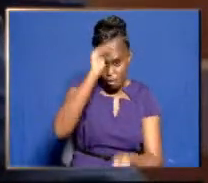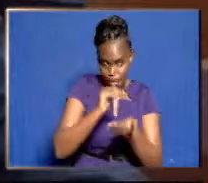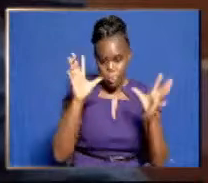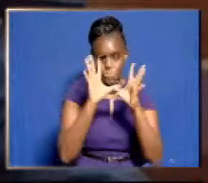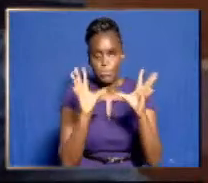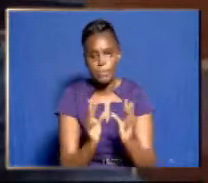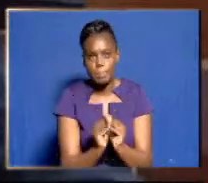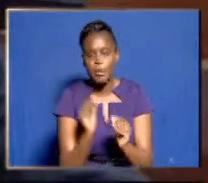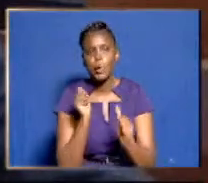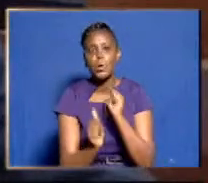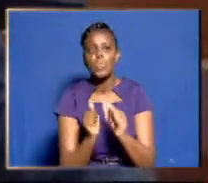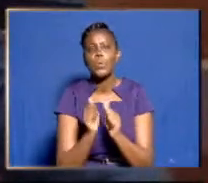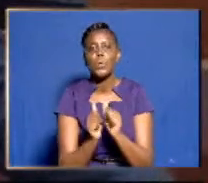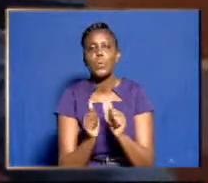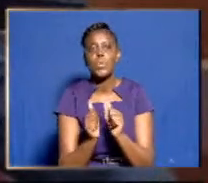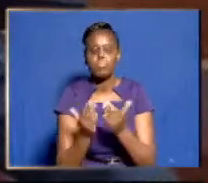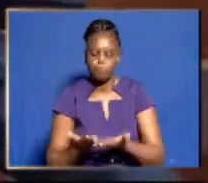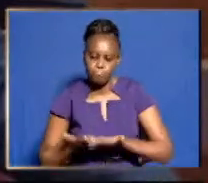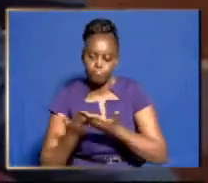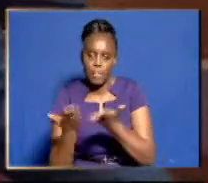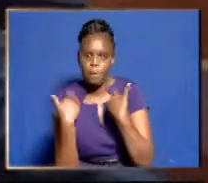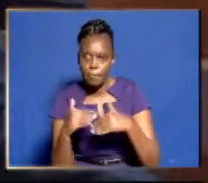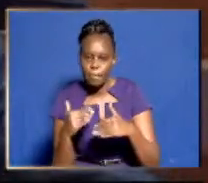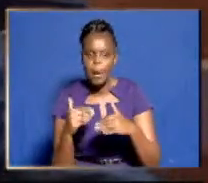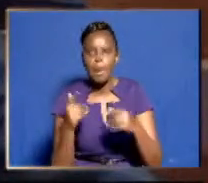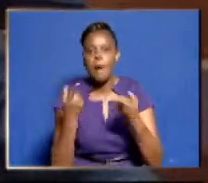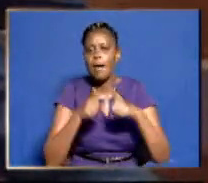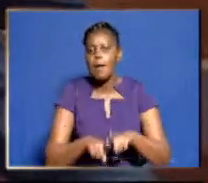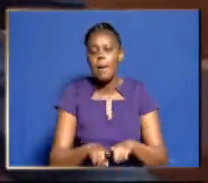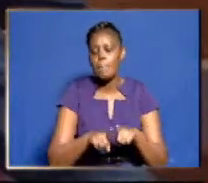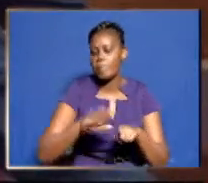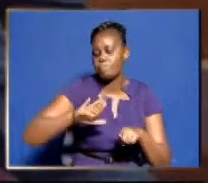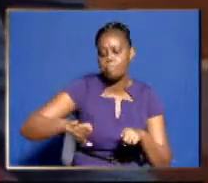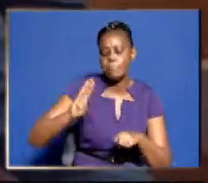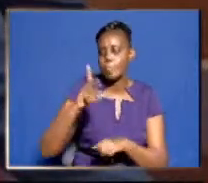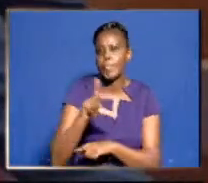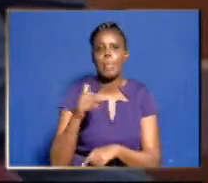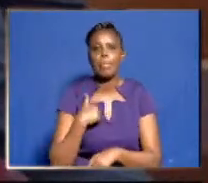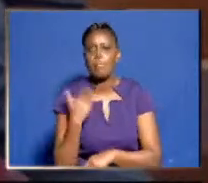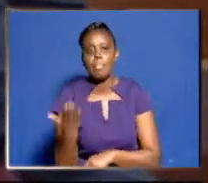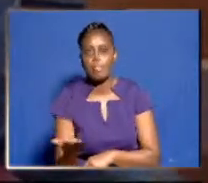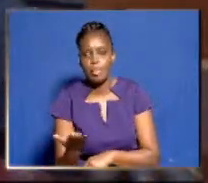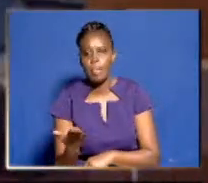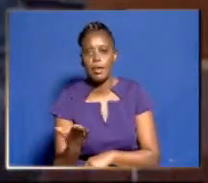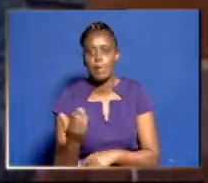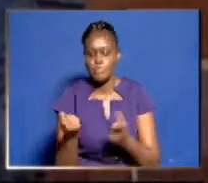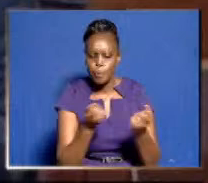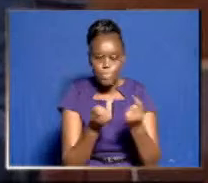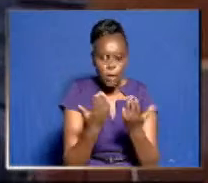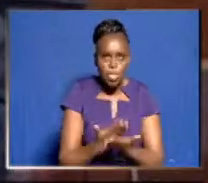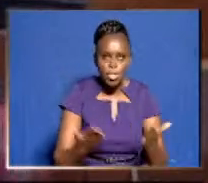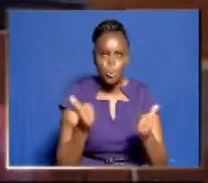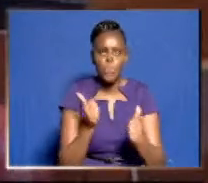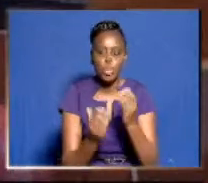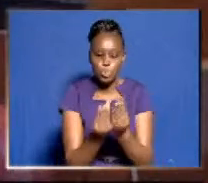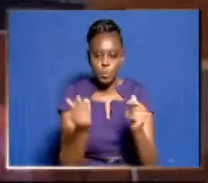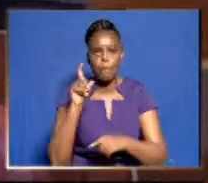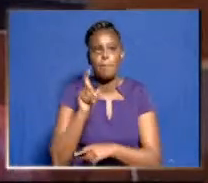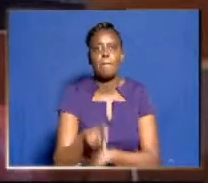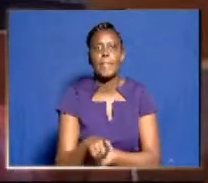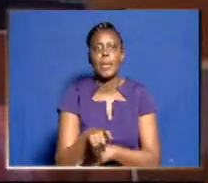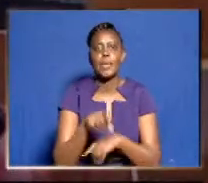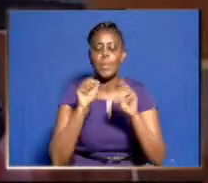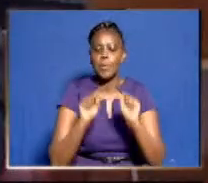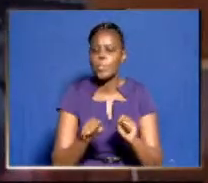budget which has already been committed. So at the end of the day, you have a pending bill, Mr. Speaker. And these are the small things which need to be sorted out so